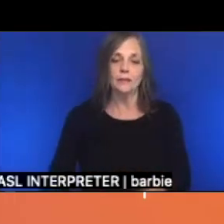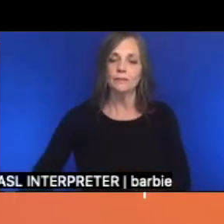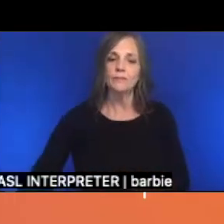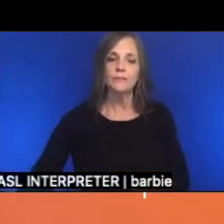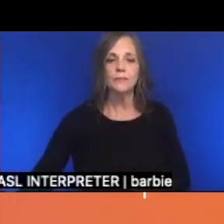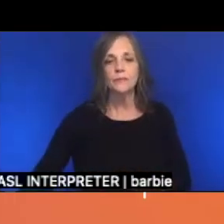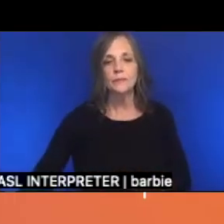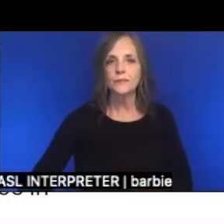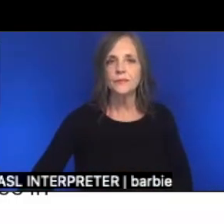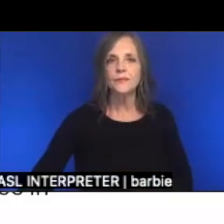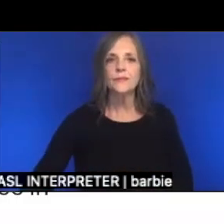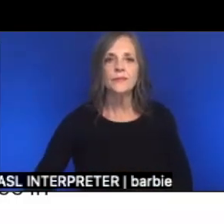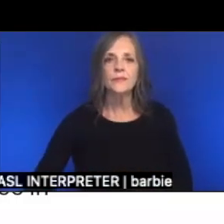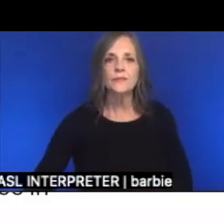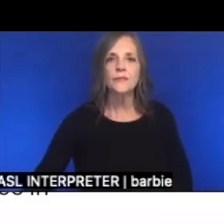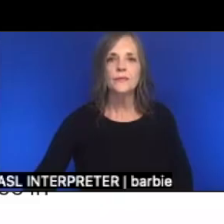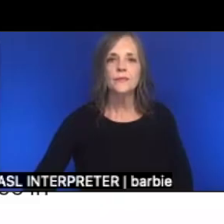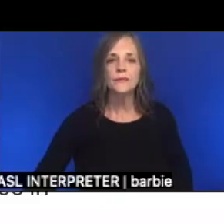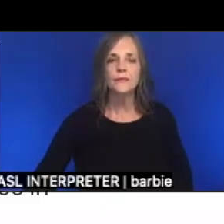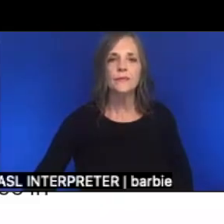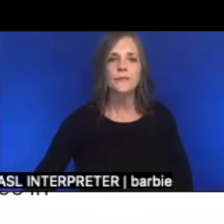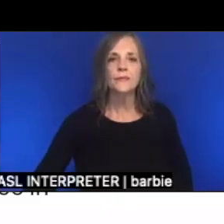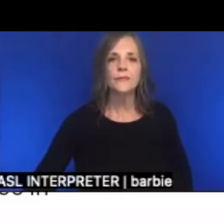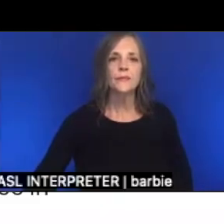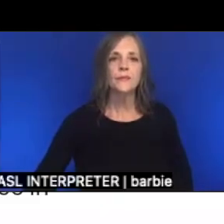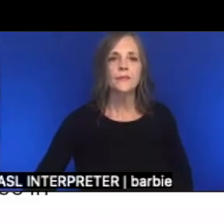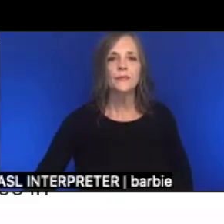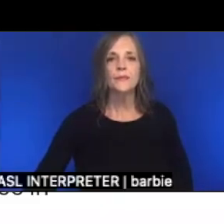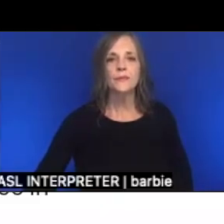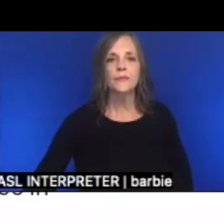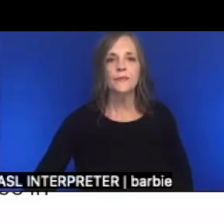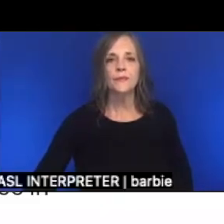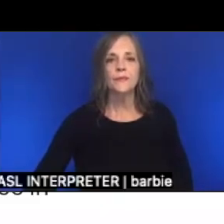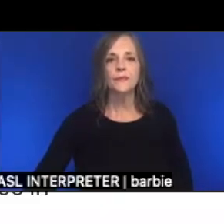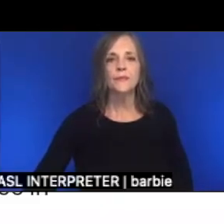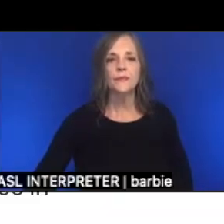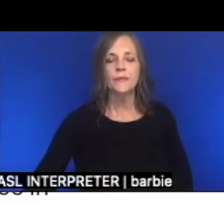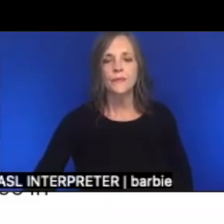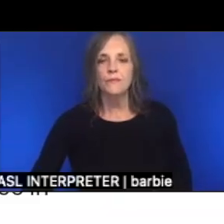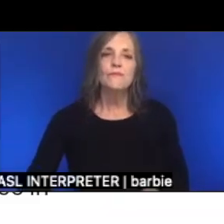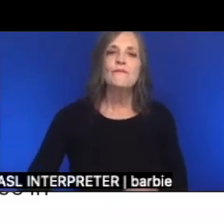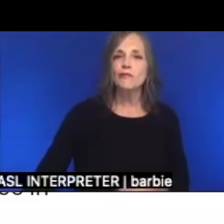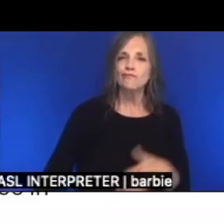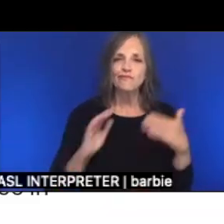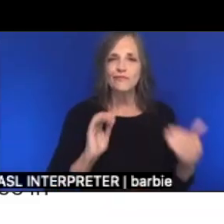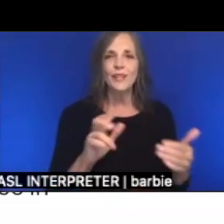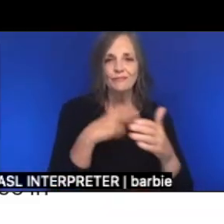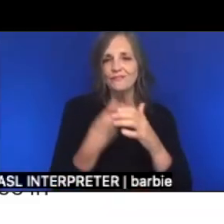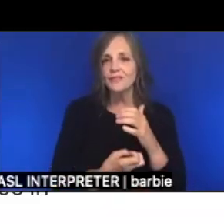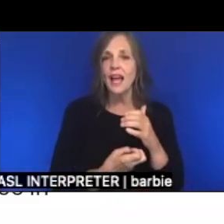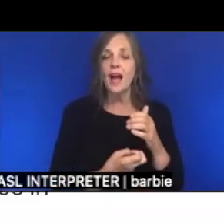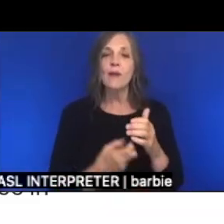can start diving in. First of all, a bit about myself, so that you have a bit of a background why this topic